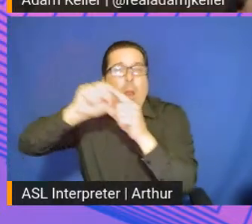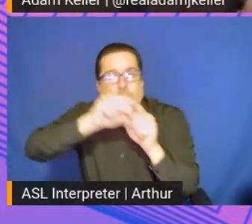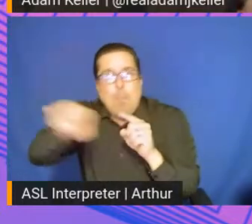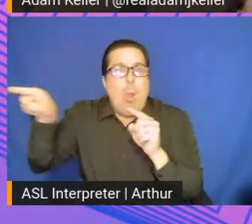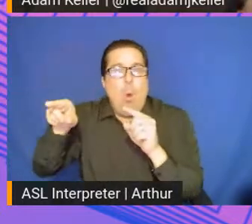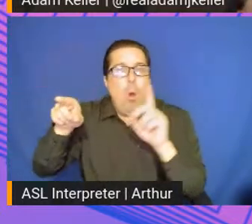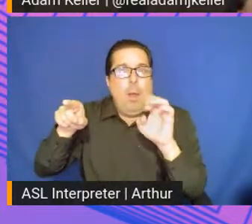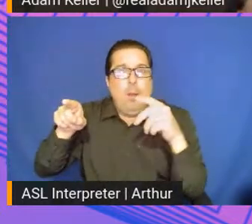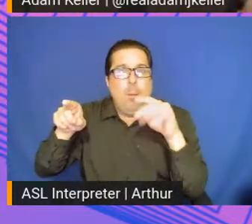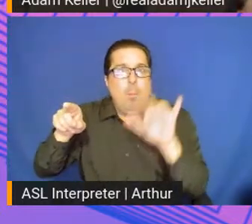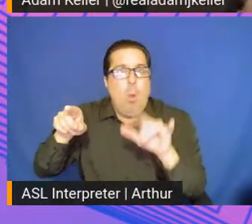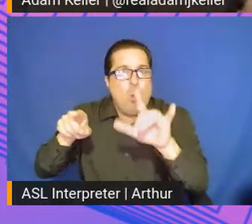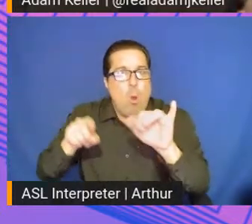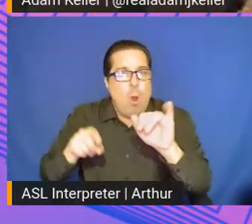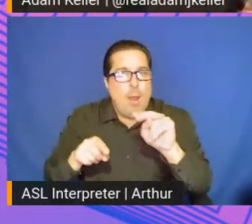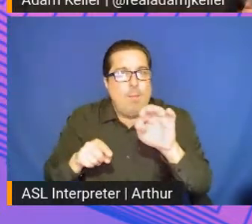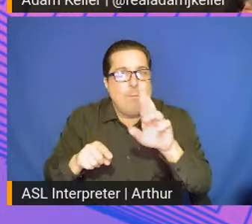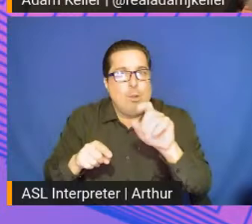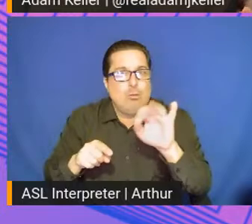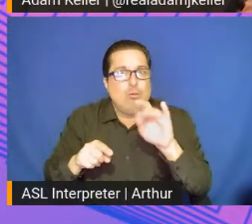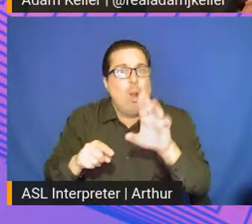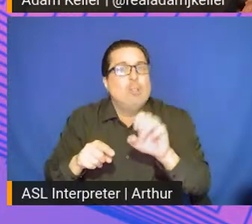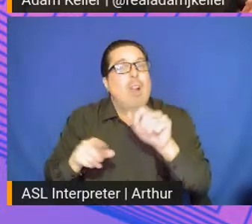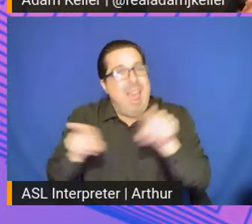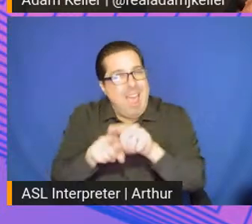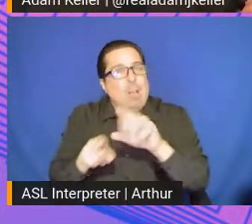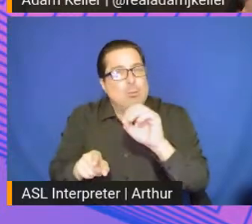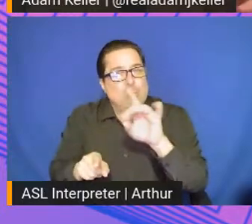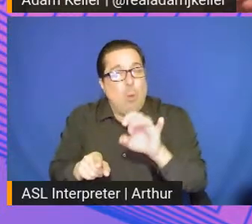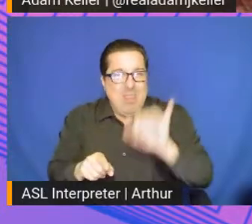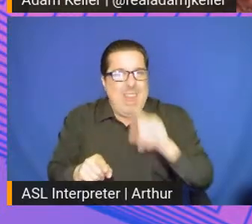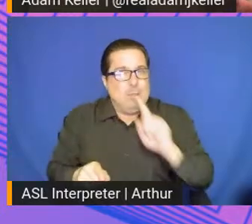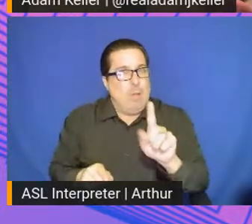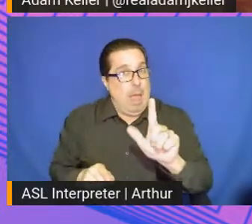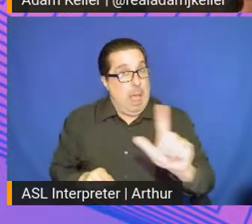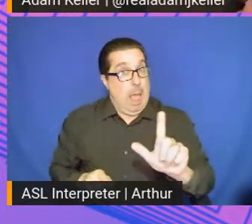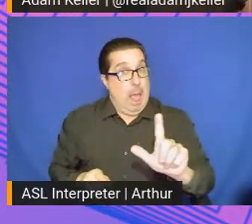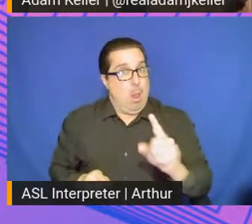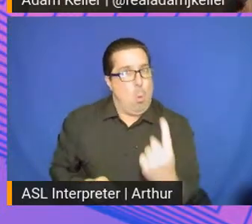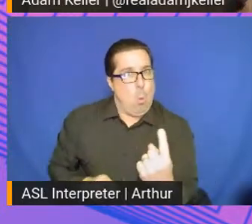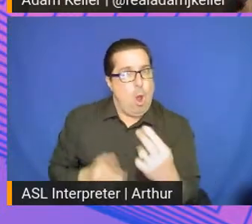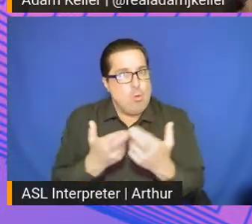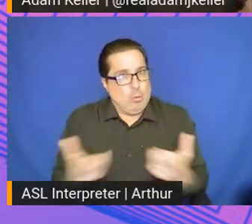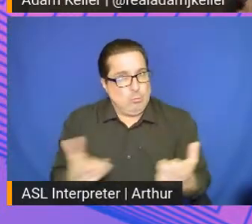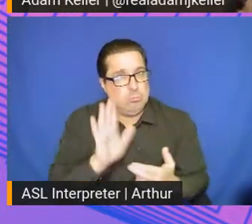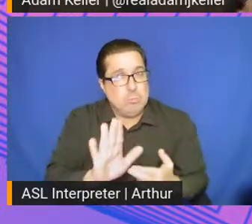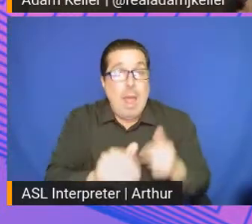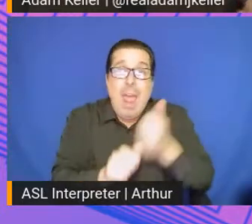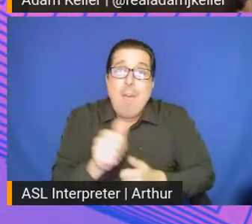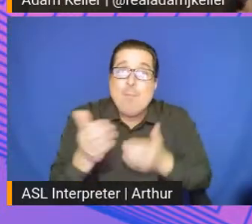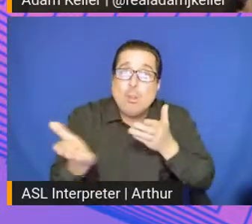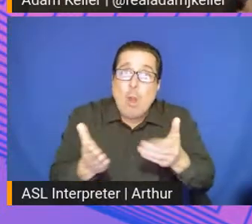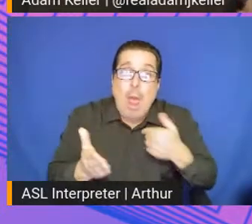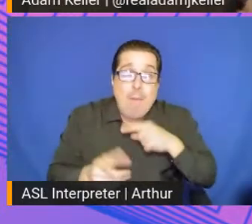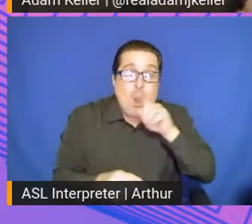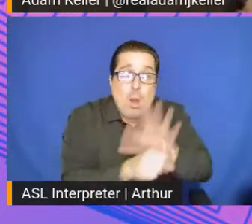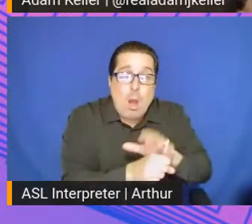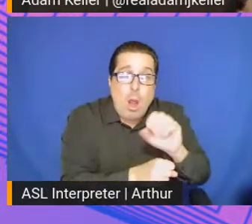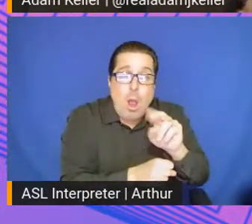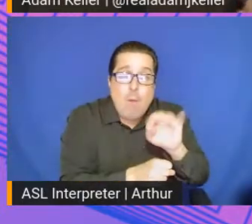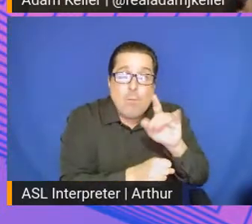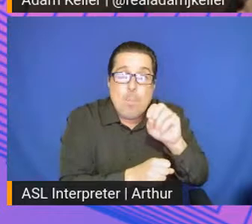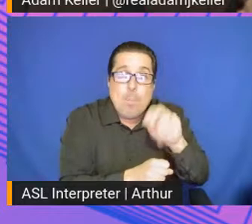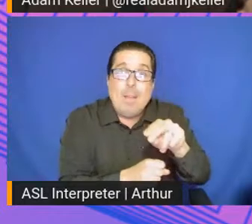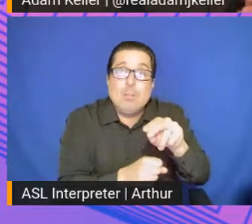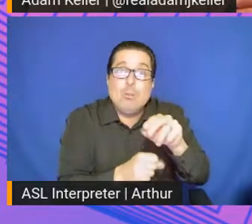code. So those are our L1 resources. So if every service that has CloudFormation support